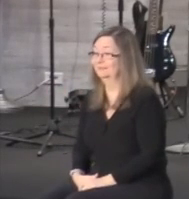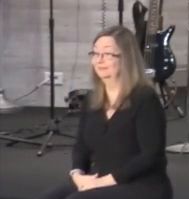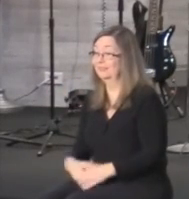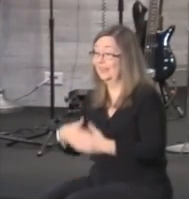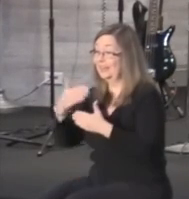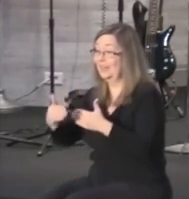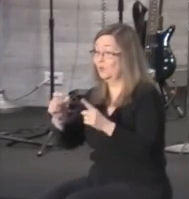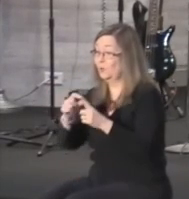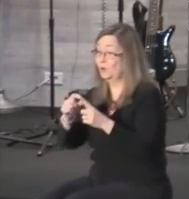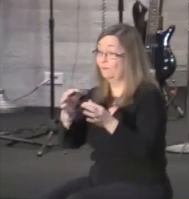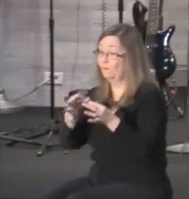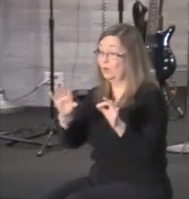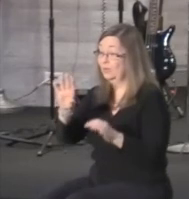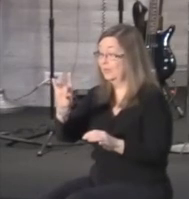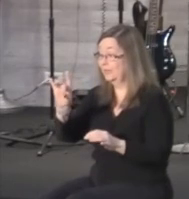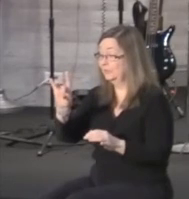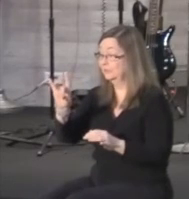The next word in verse 8 there.